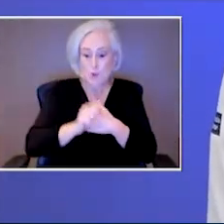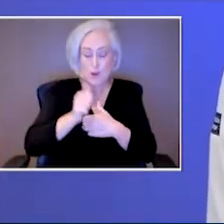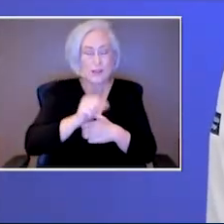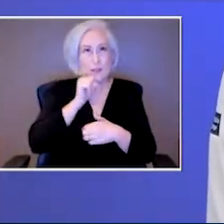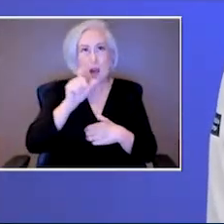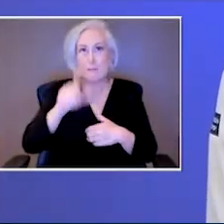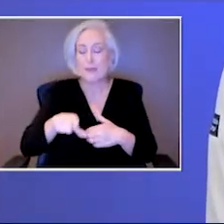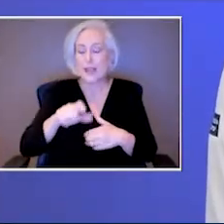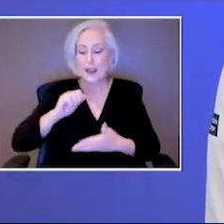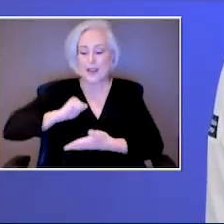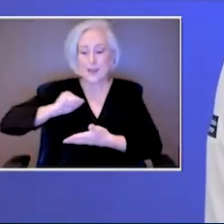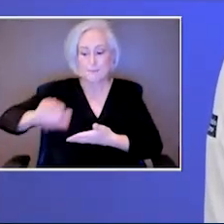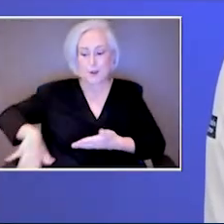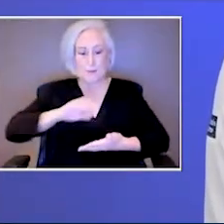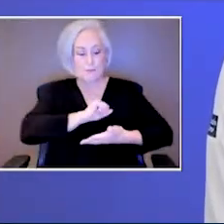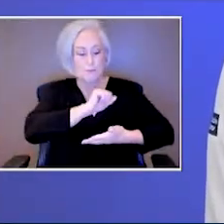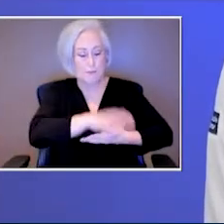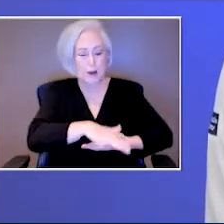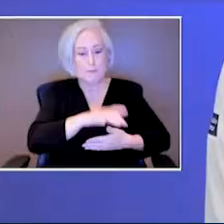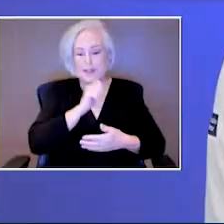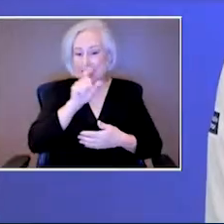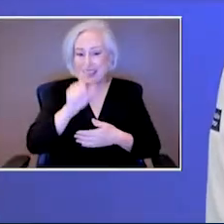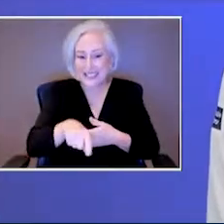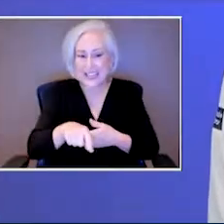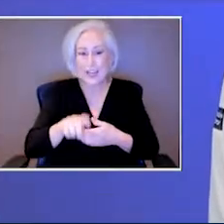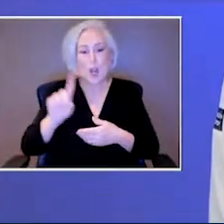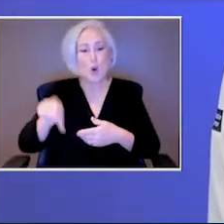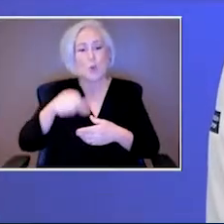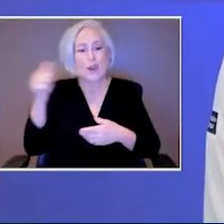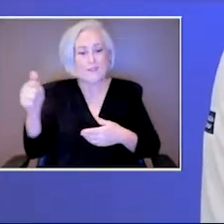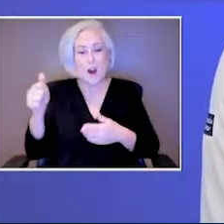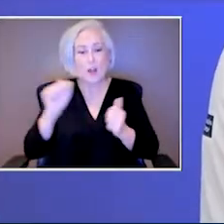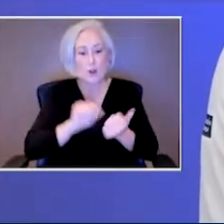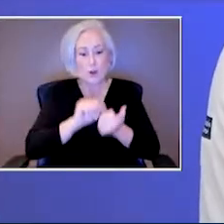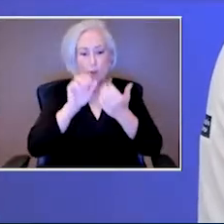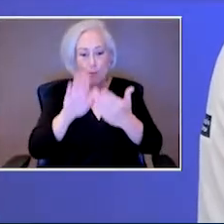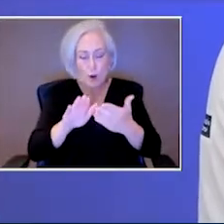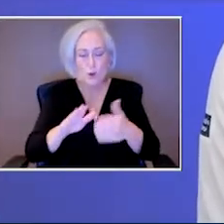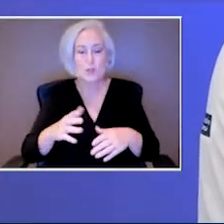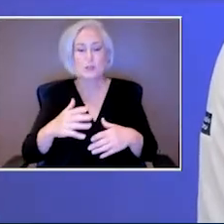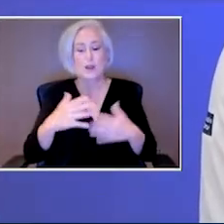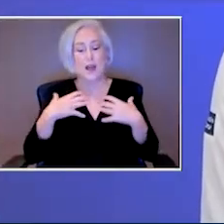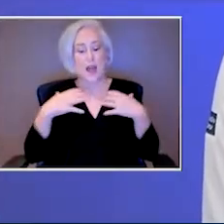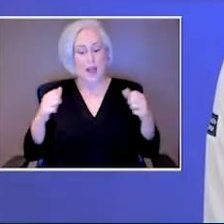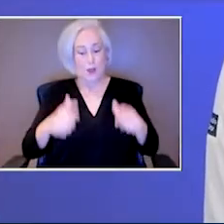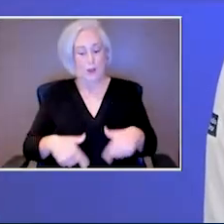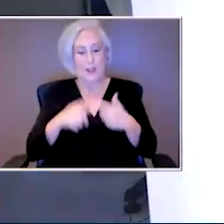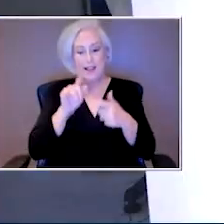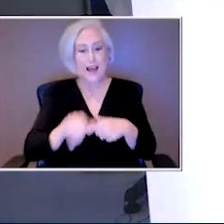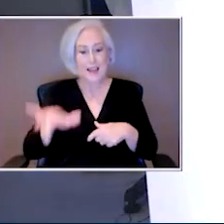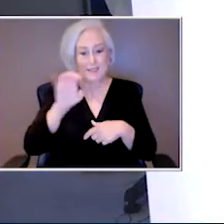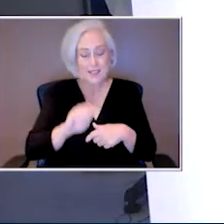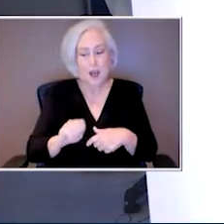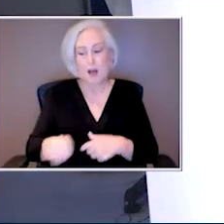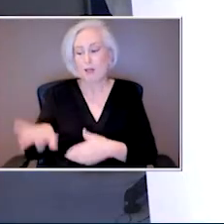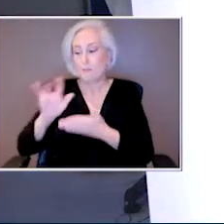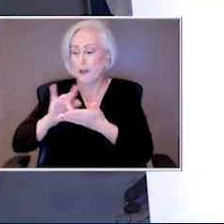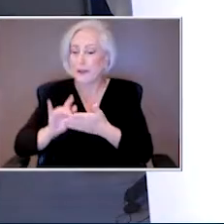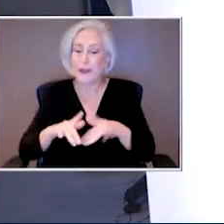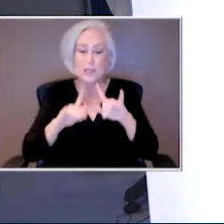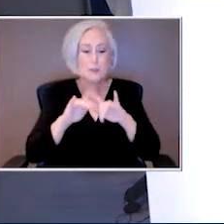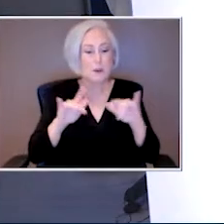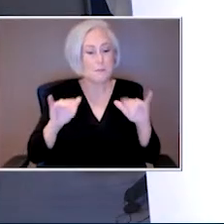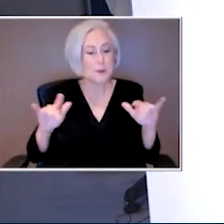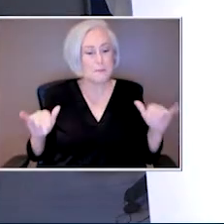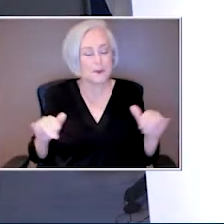You know, there's other risk modification strategies, healthy lifestyle, medications, et cetera, that we recommend for people. Yeah. Now, Alex, I know you were obviously